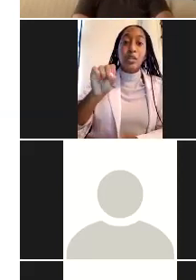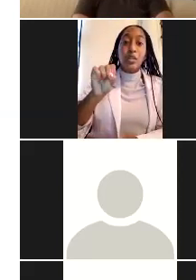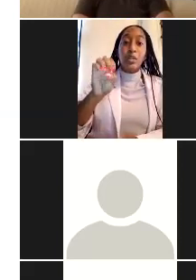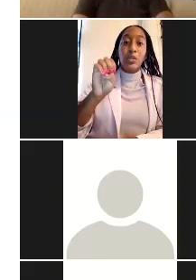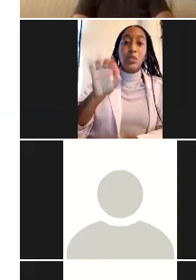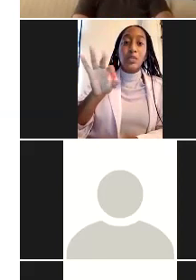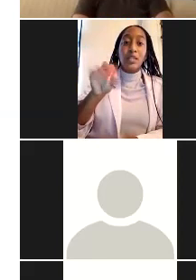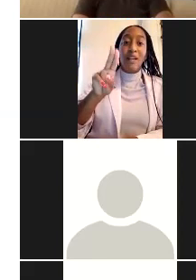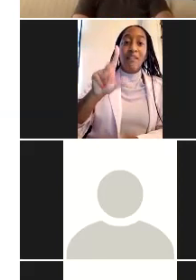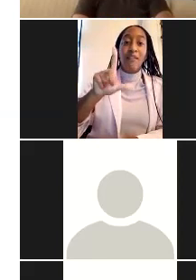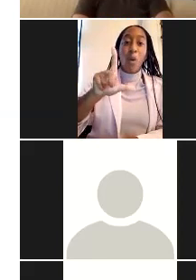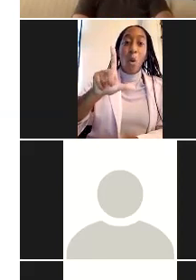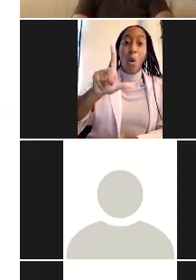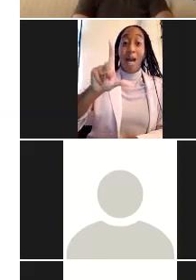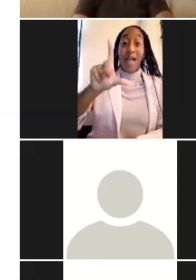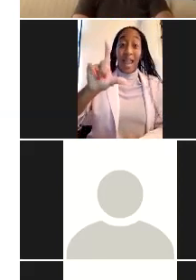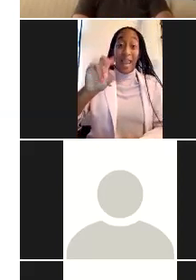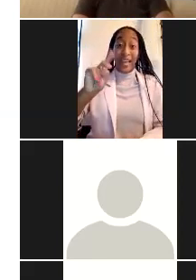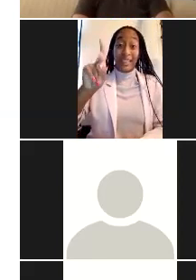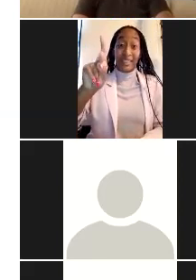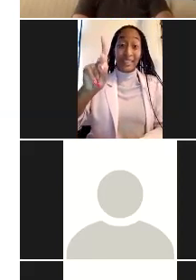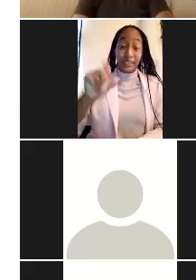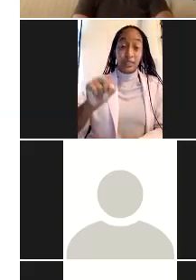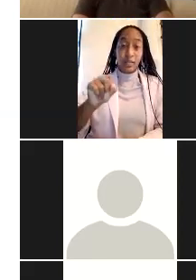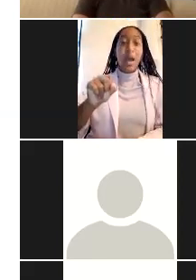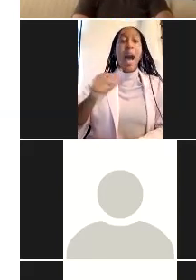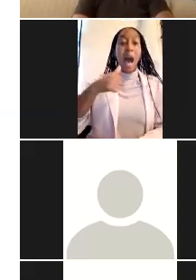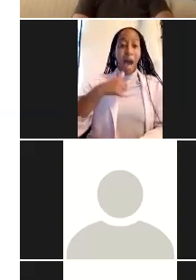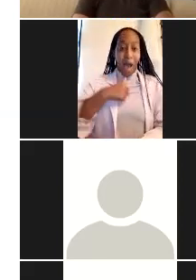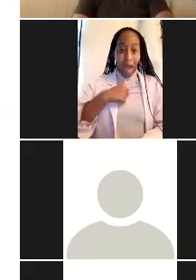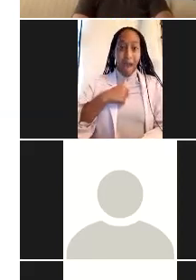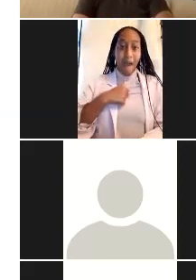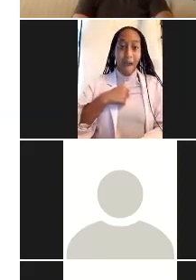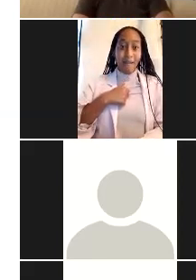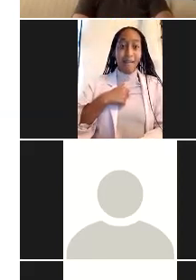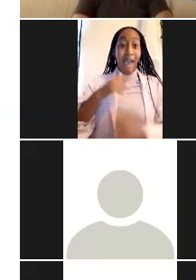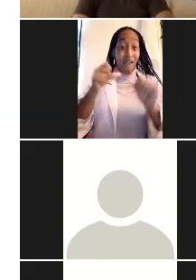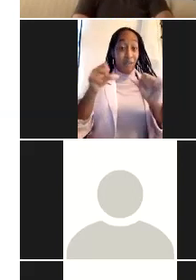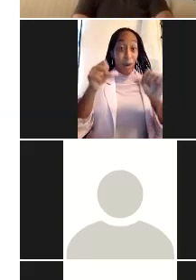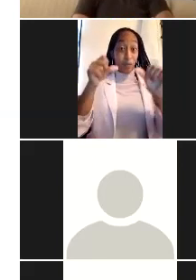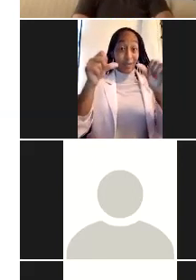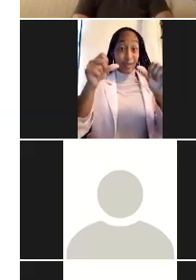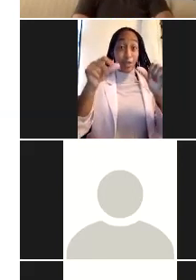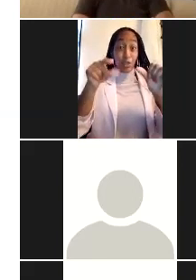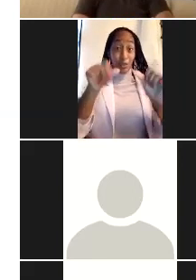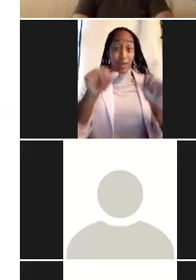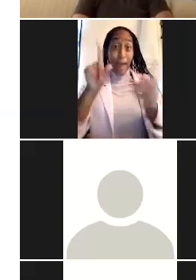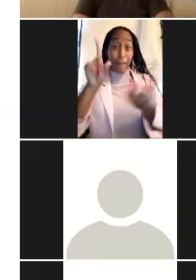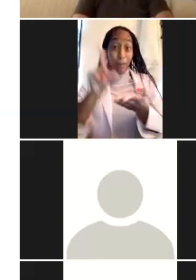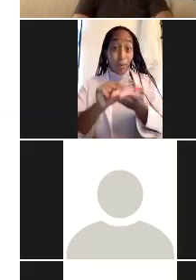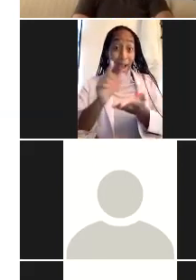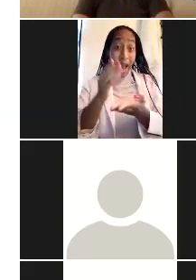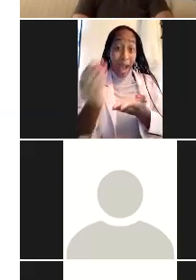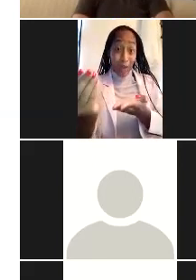exam. The goal here is for you to compile and utilize